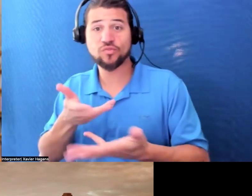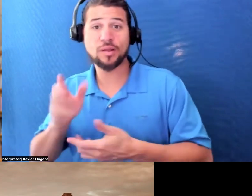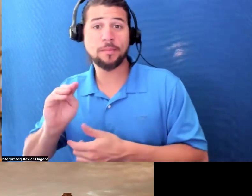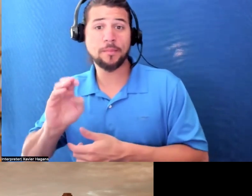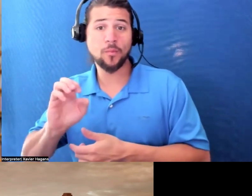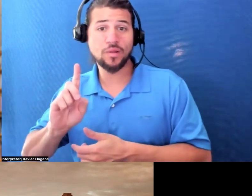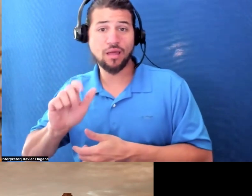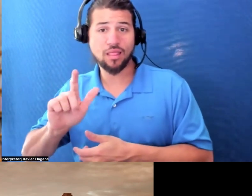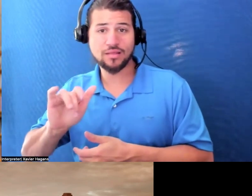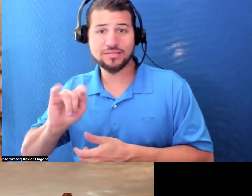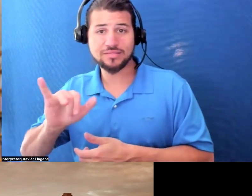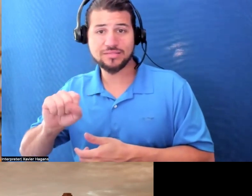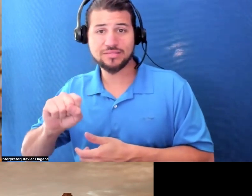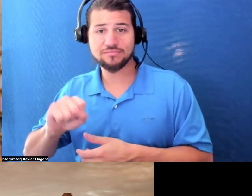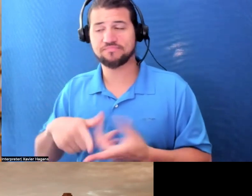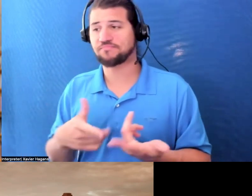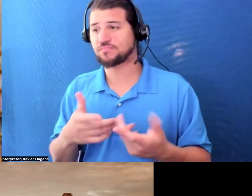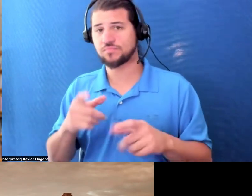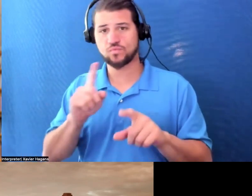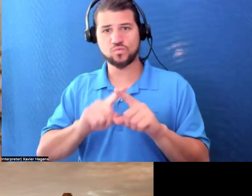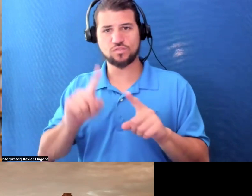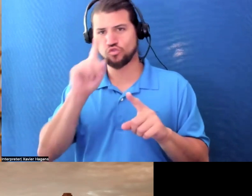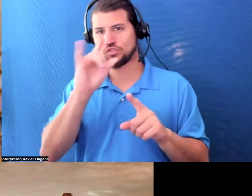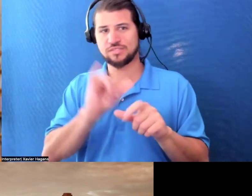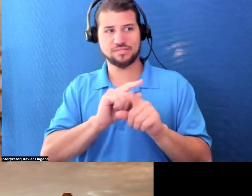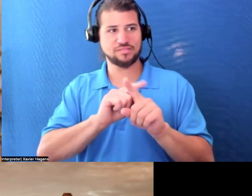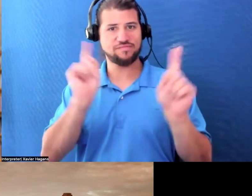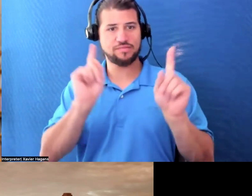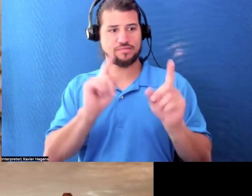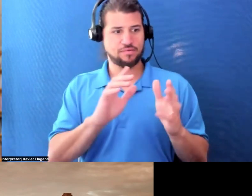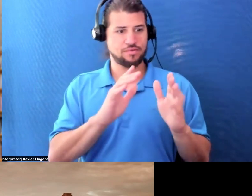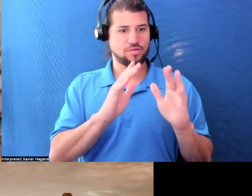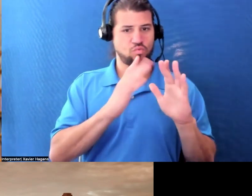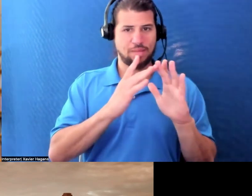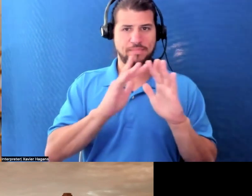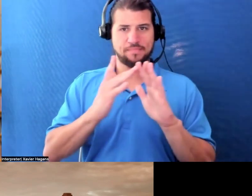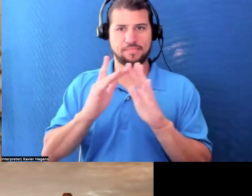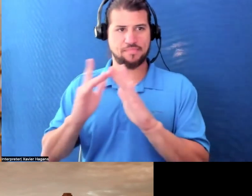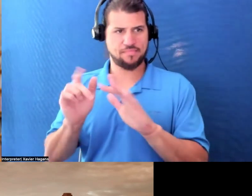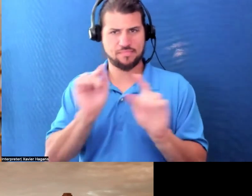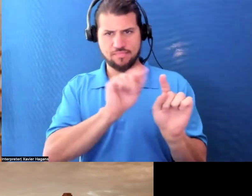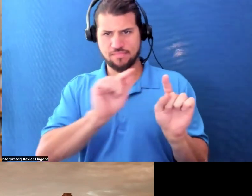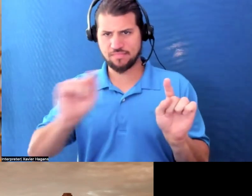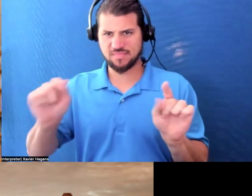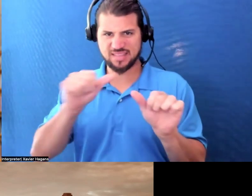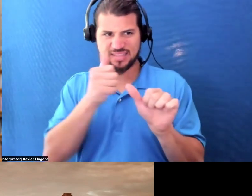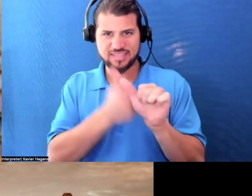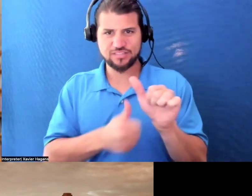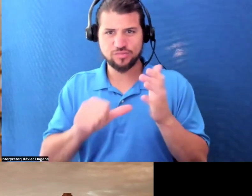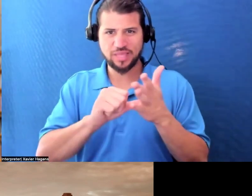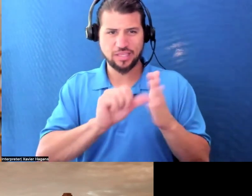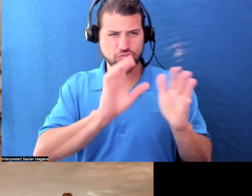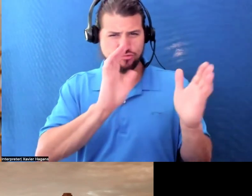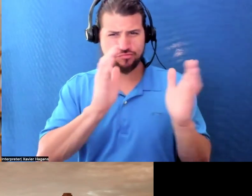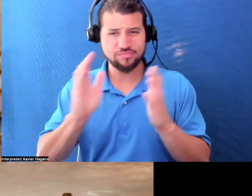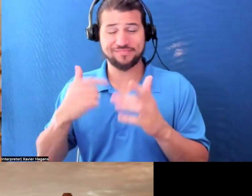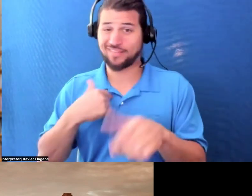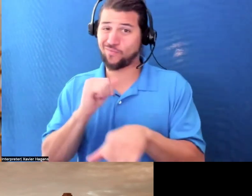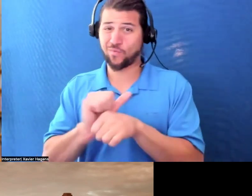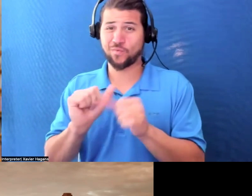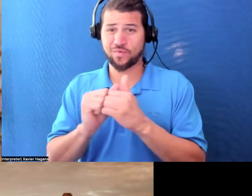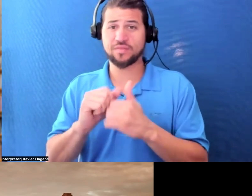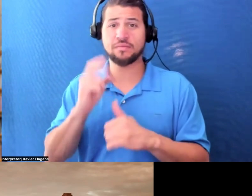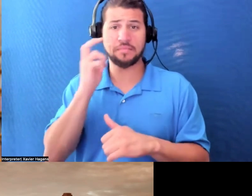about semantics behind web pages, that sort of thing. So I've worked with blind and low vision